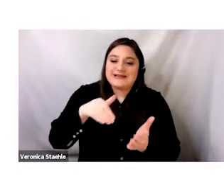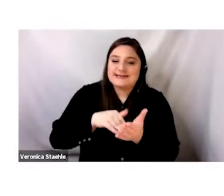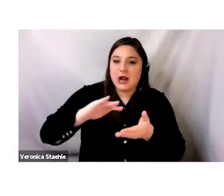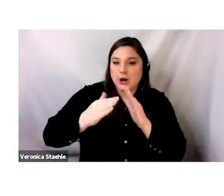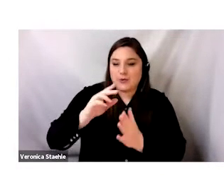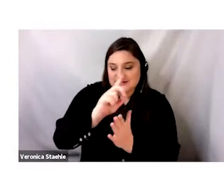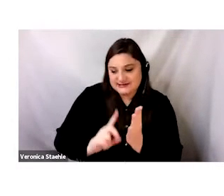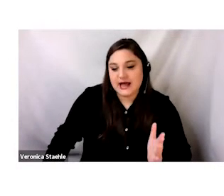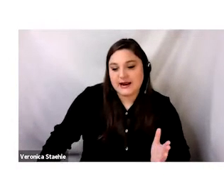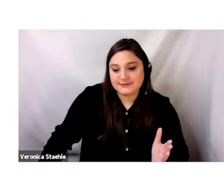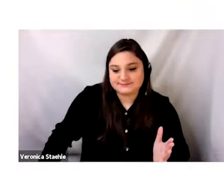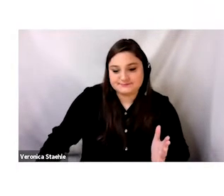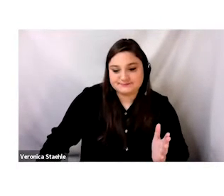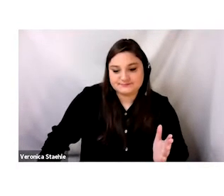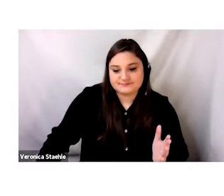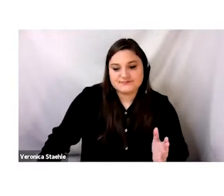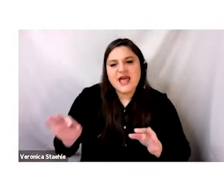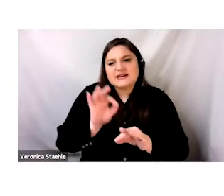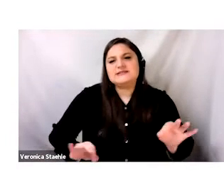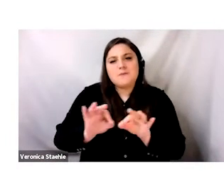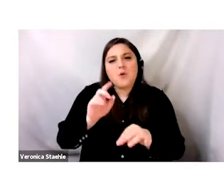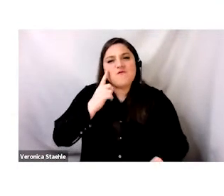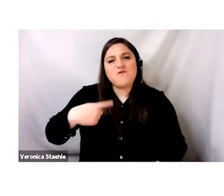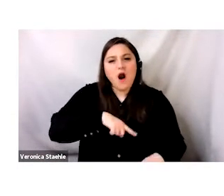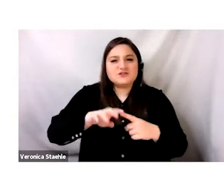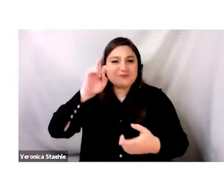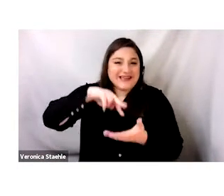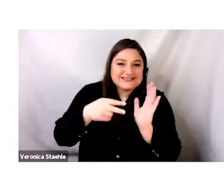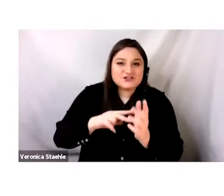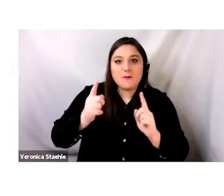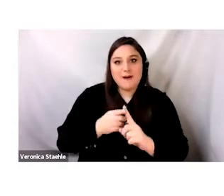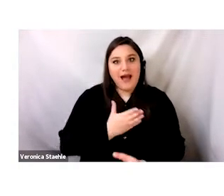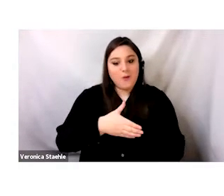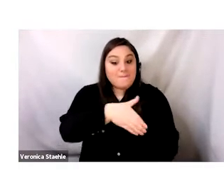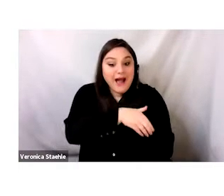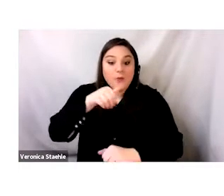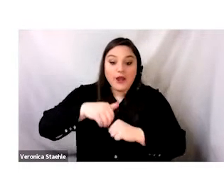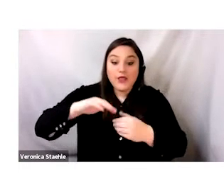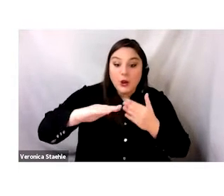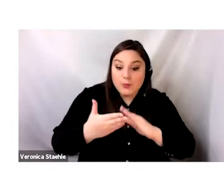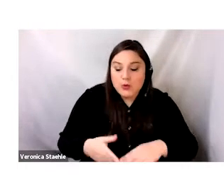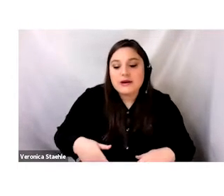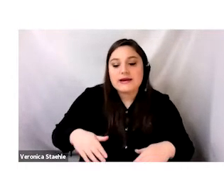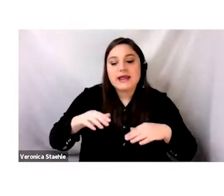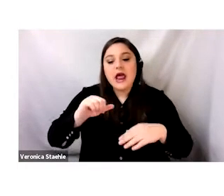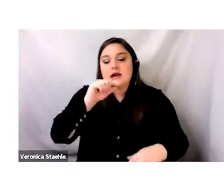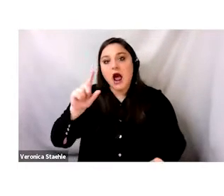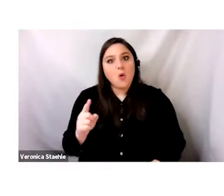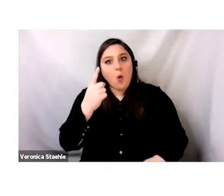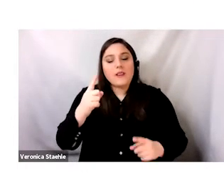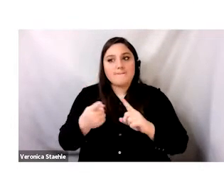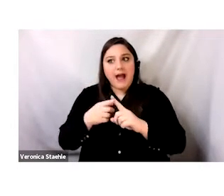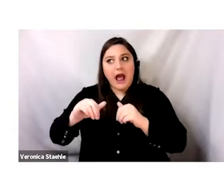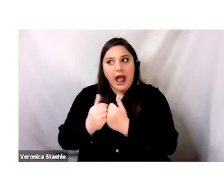being intentional and thinking about what are the power that we hold in our community? How do we not just be individuals that are